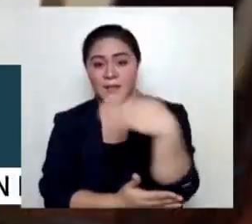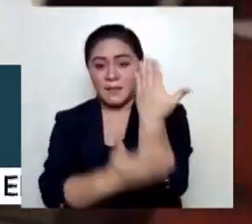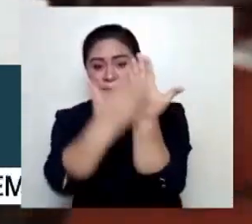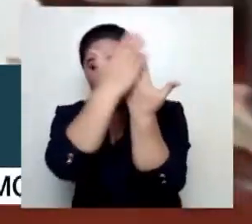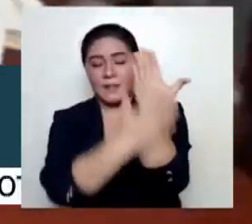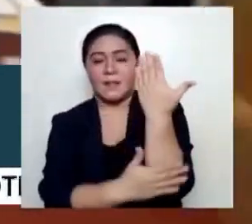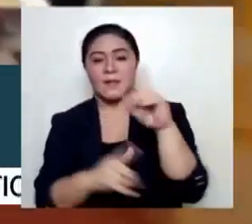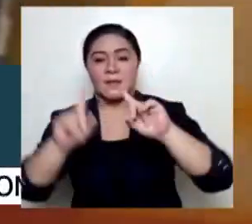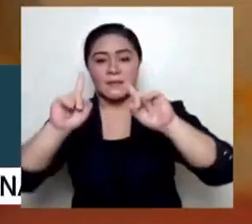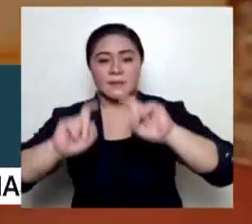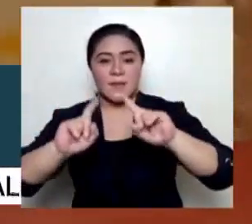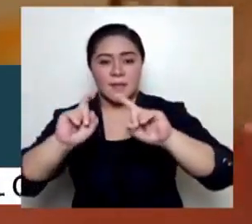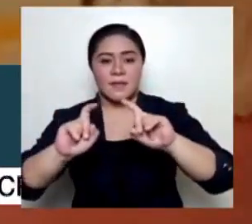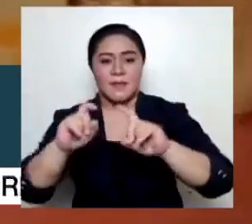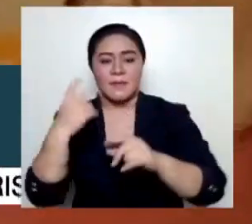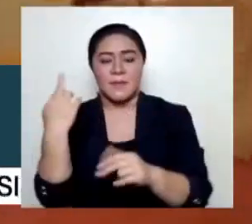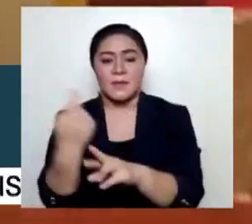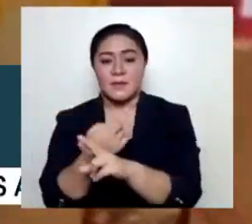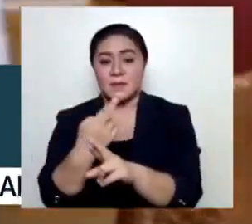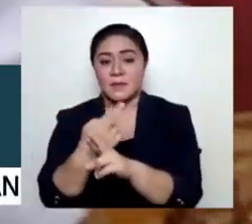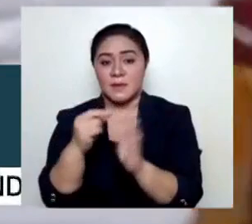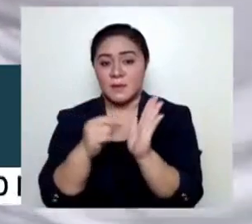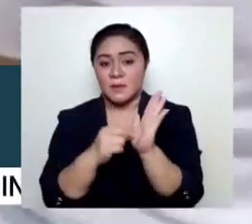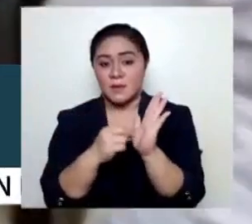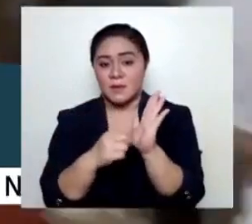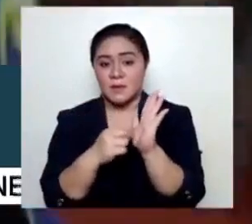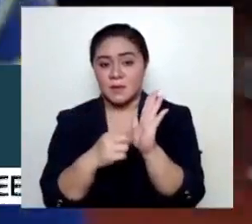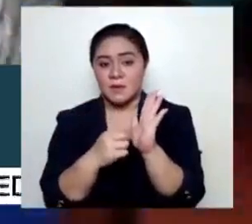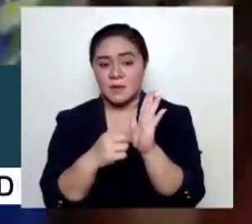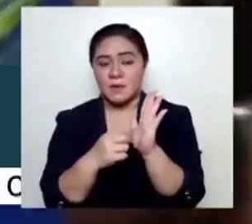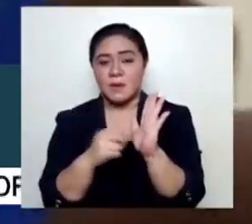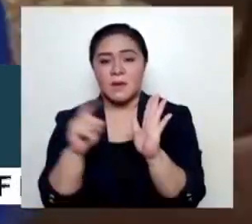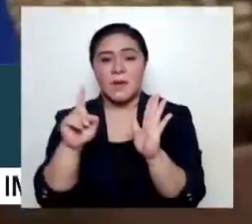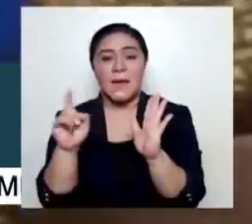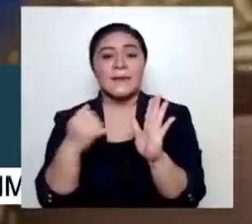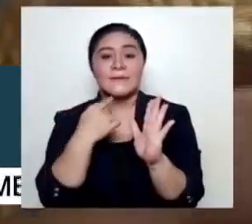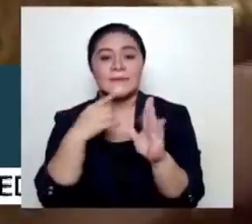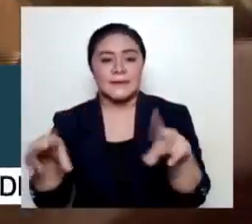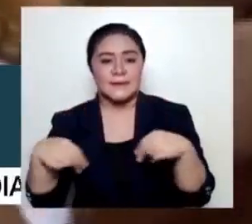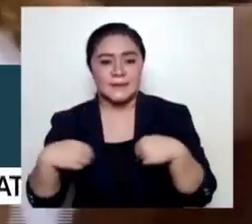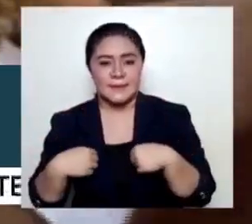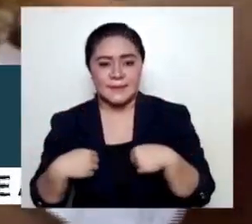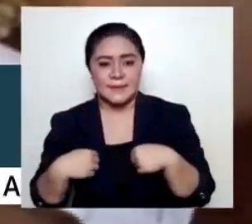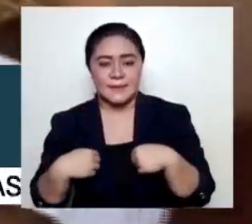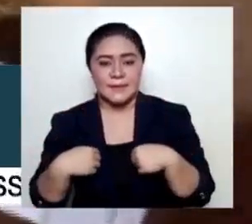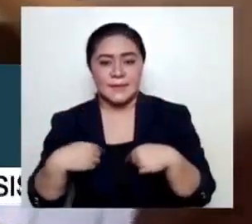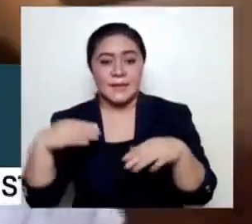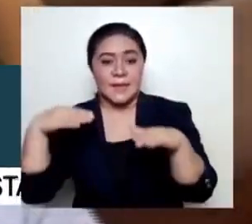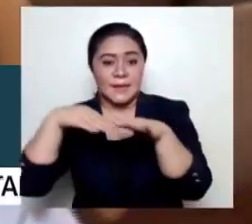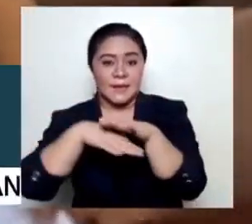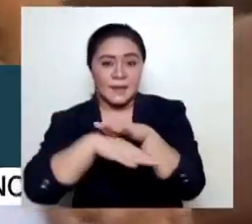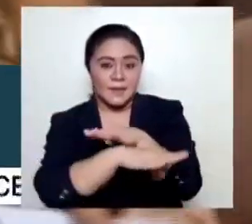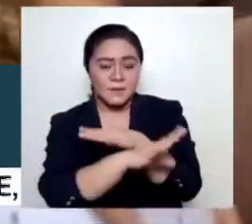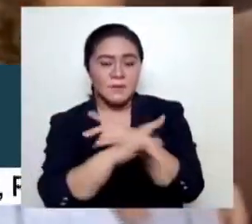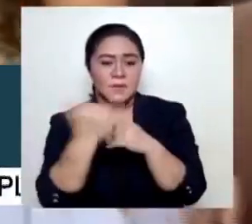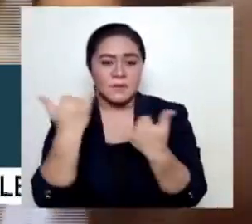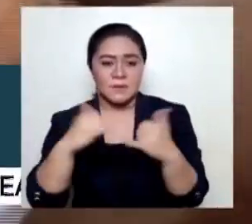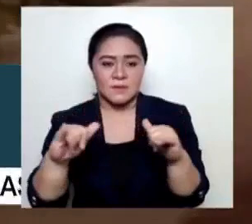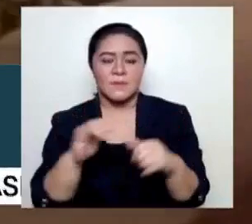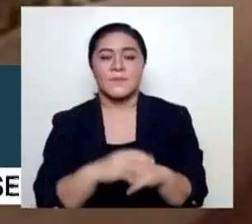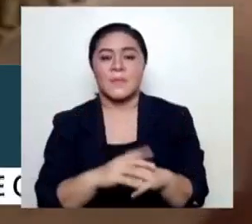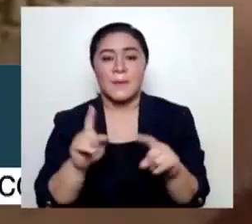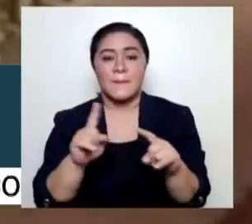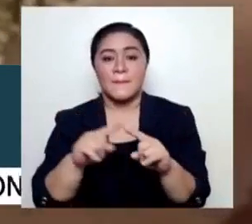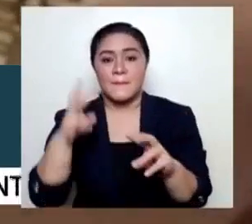regular pen in shading the oval. Still, the machine accepted the said ballots and votes were read accurately. But when a watcher